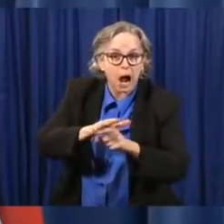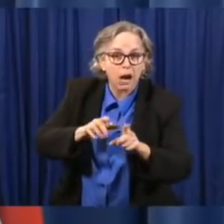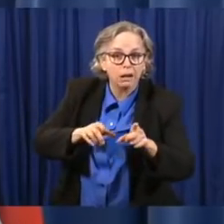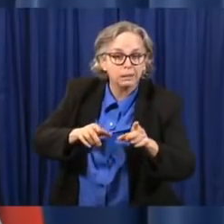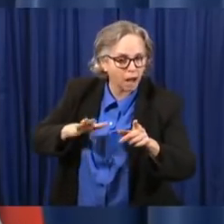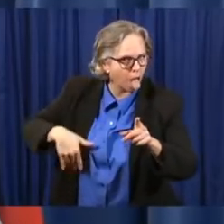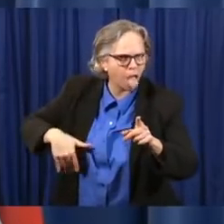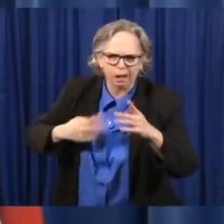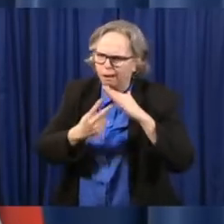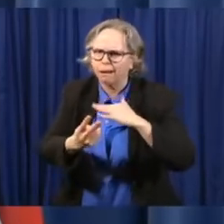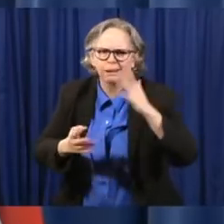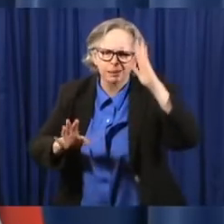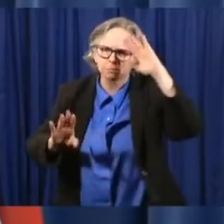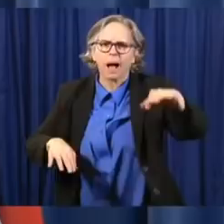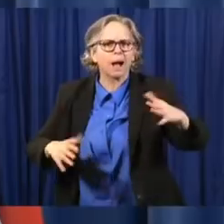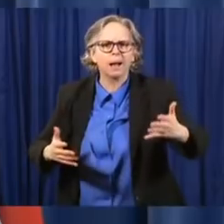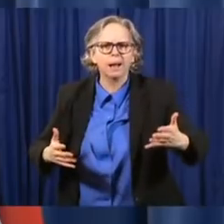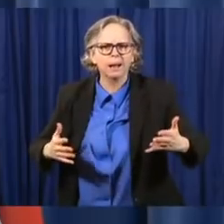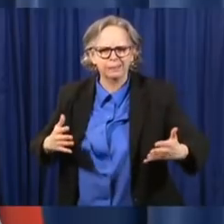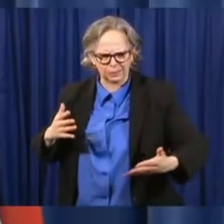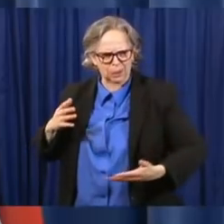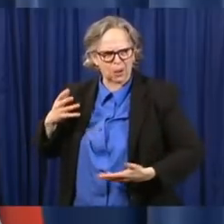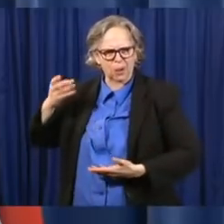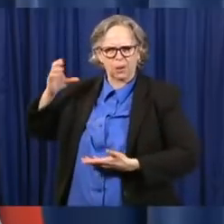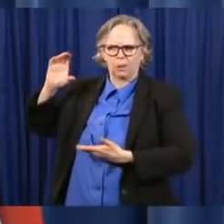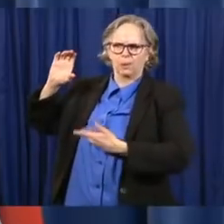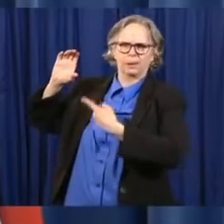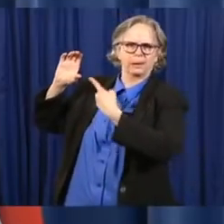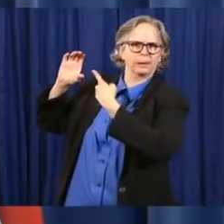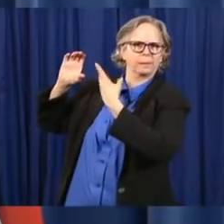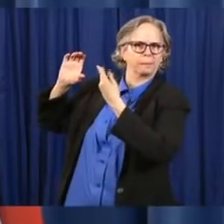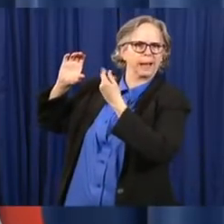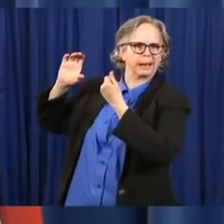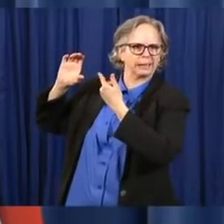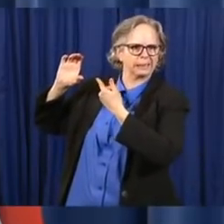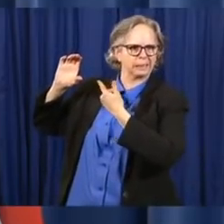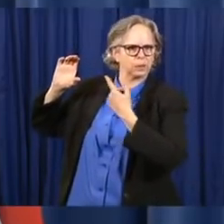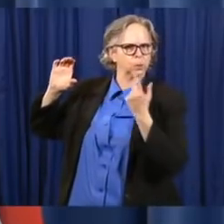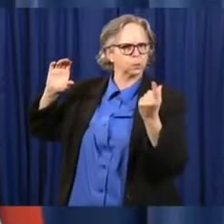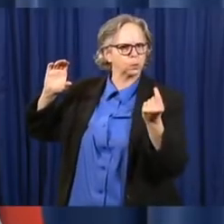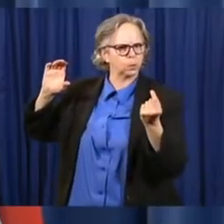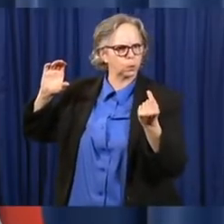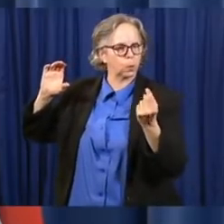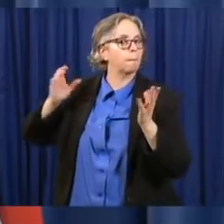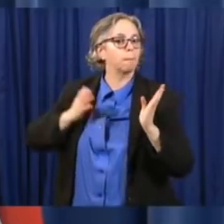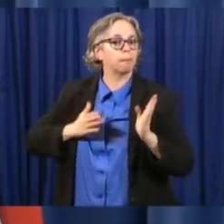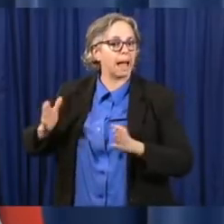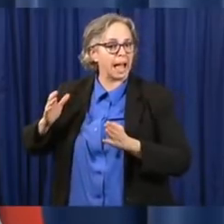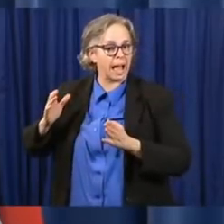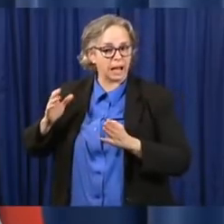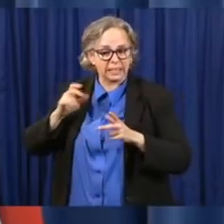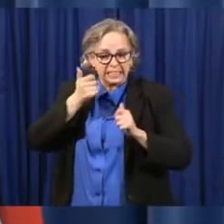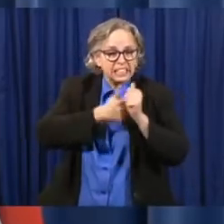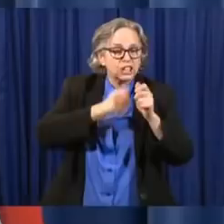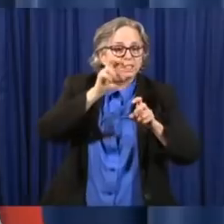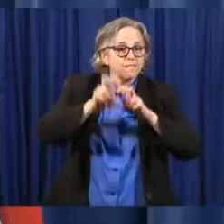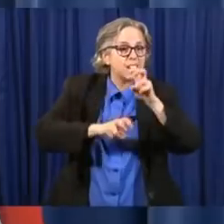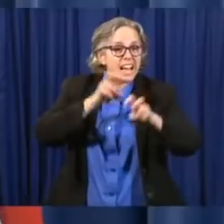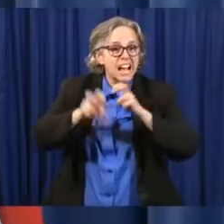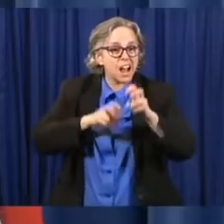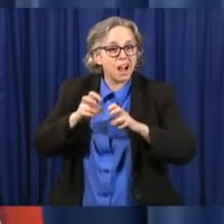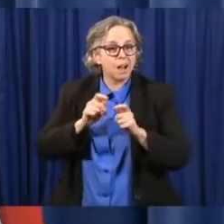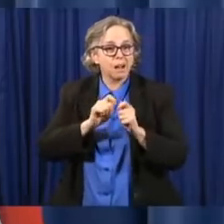The way it is provided now, the way we had provided it was that each fair can get a grant of $50,000 if they provide a